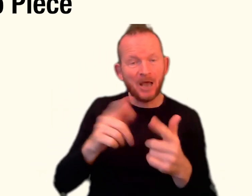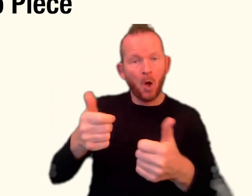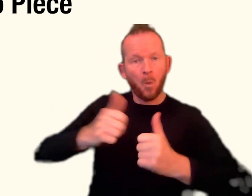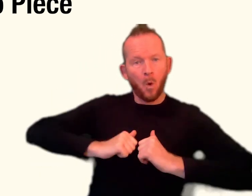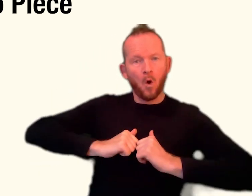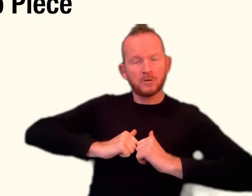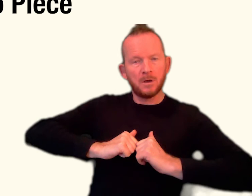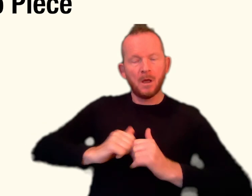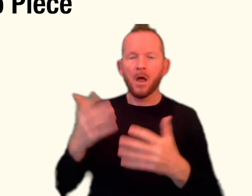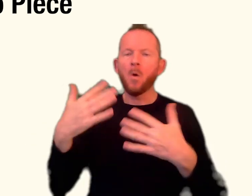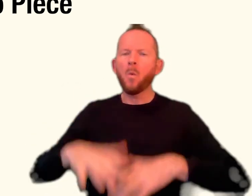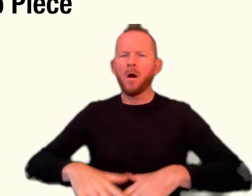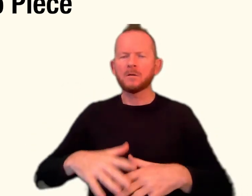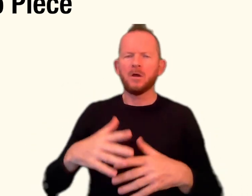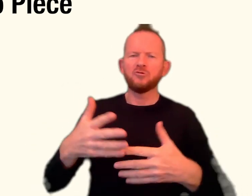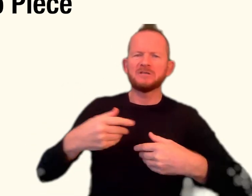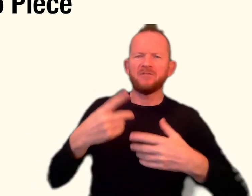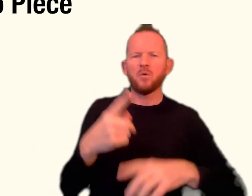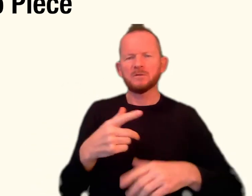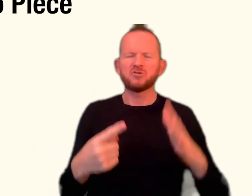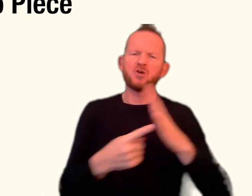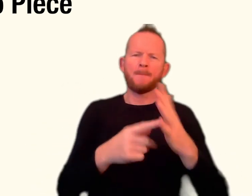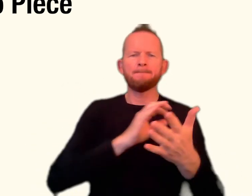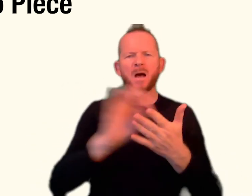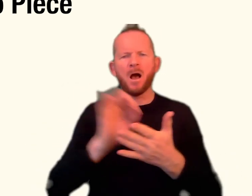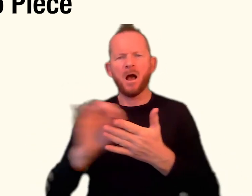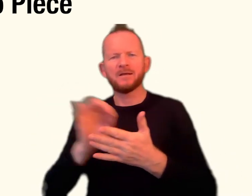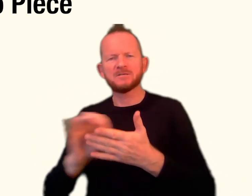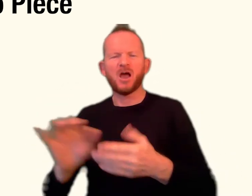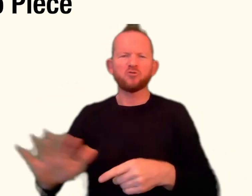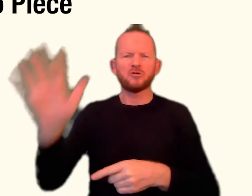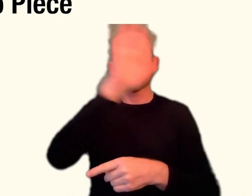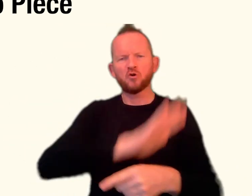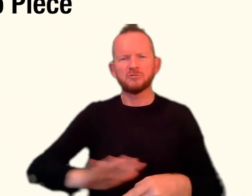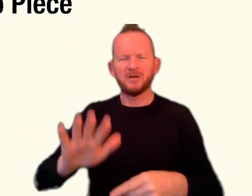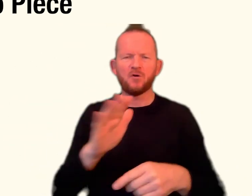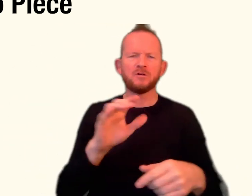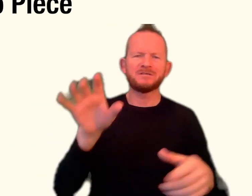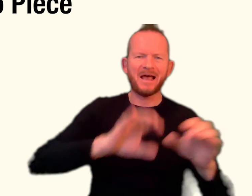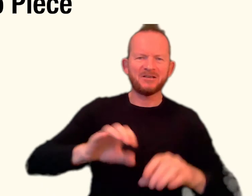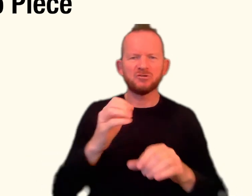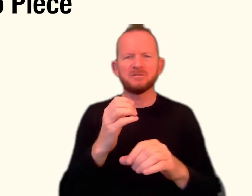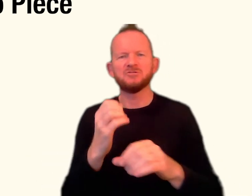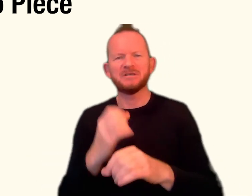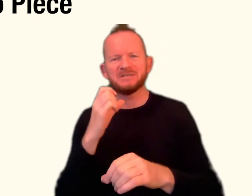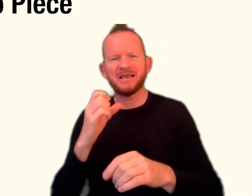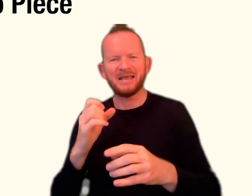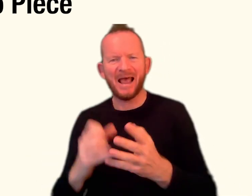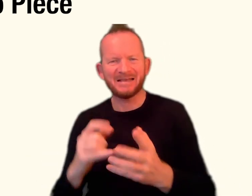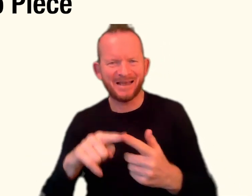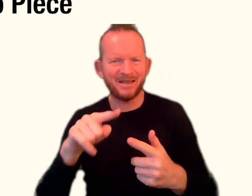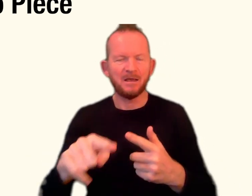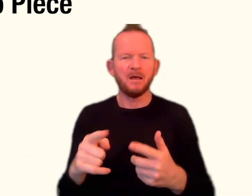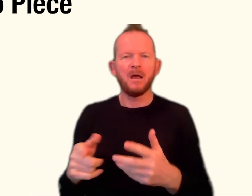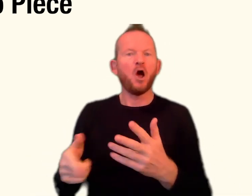got top marks across the country for his science, GCSE or whatever, and someone else had done some amazing